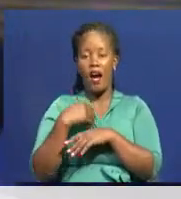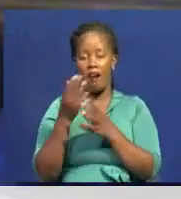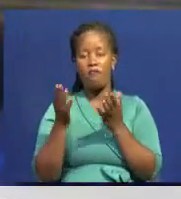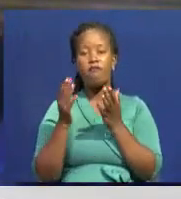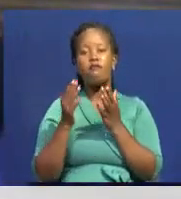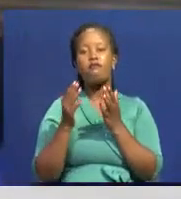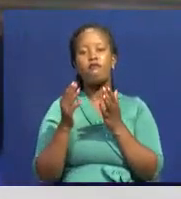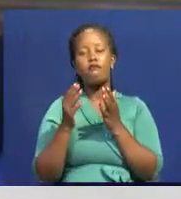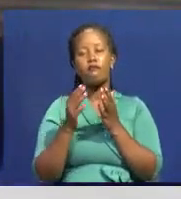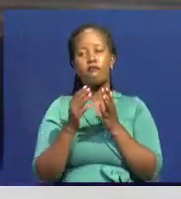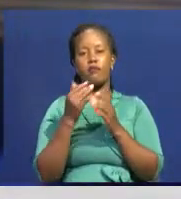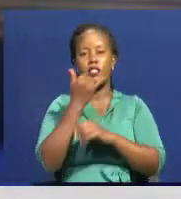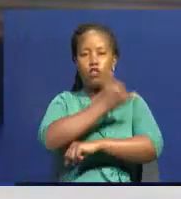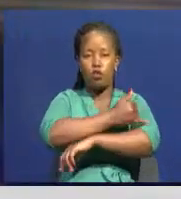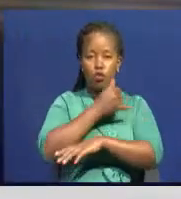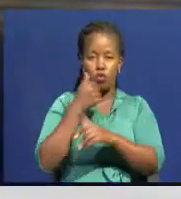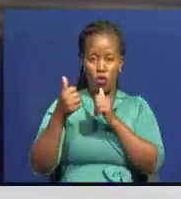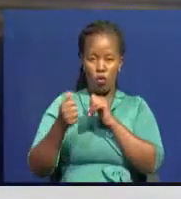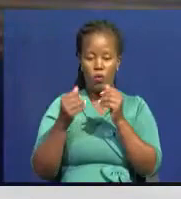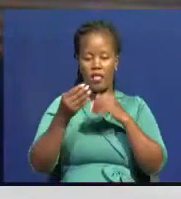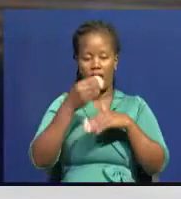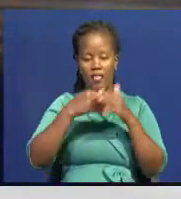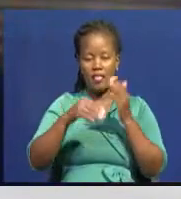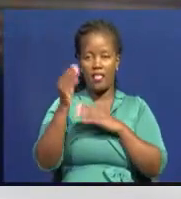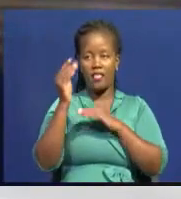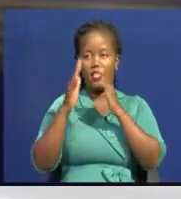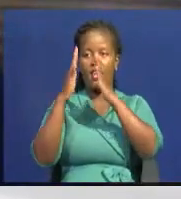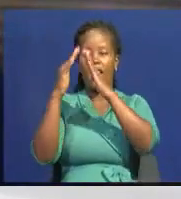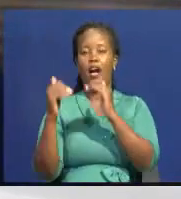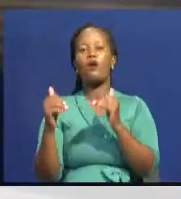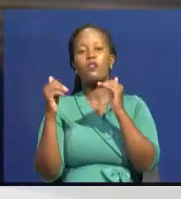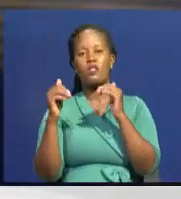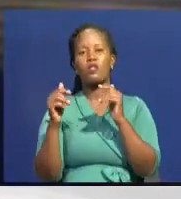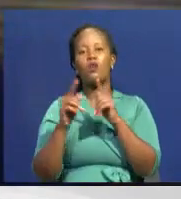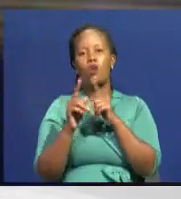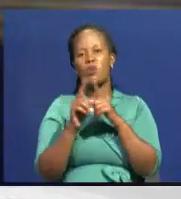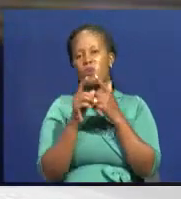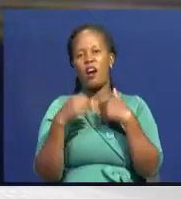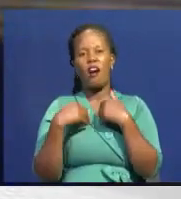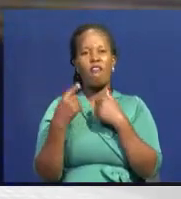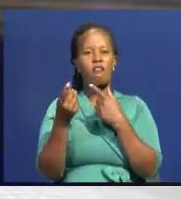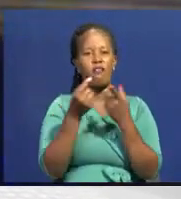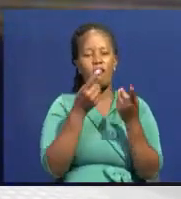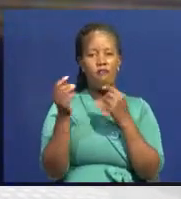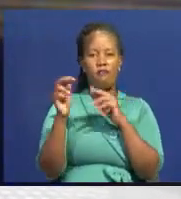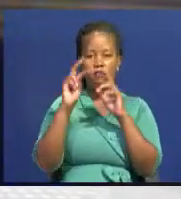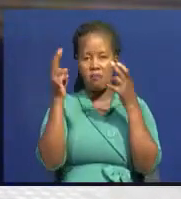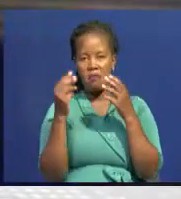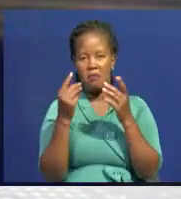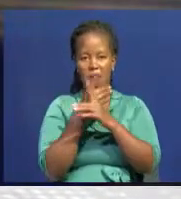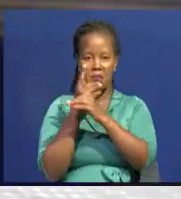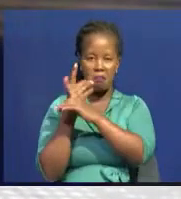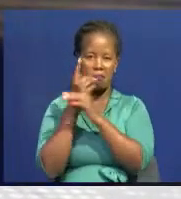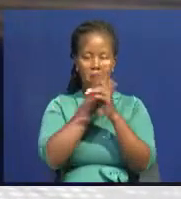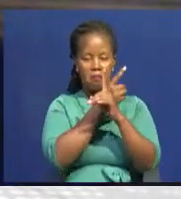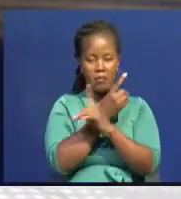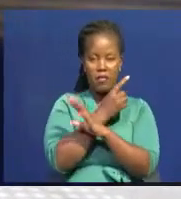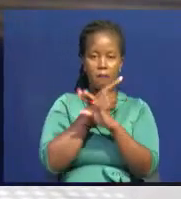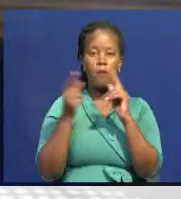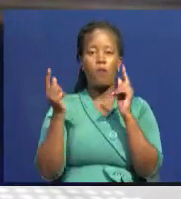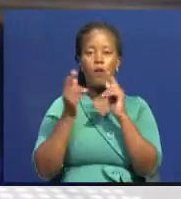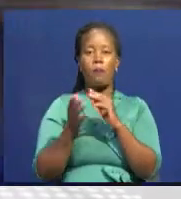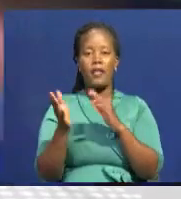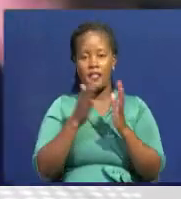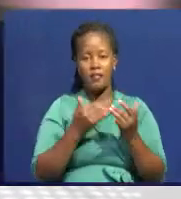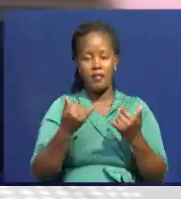is trying to do this. And there are some issues there, but, they go out and refinance